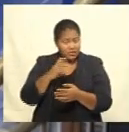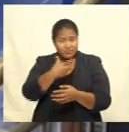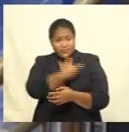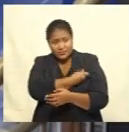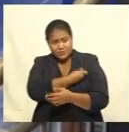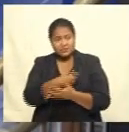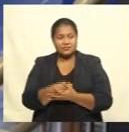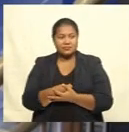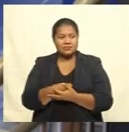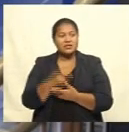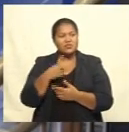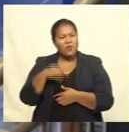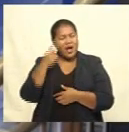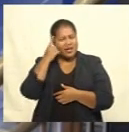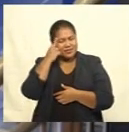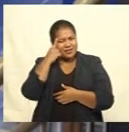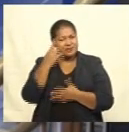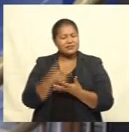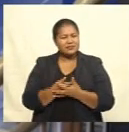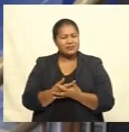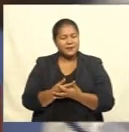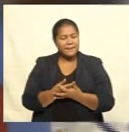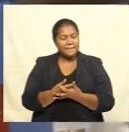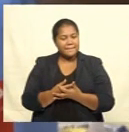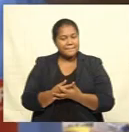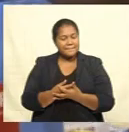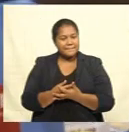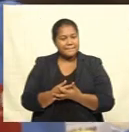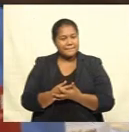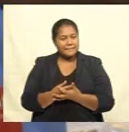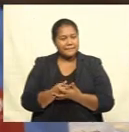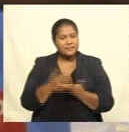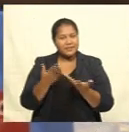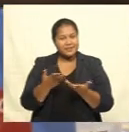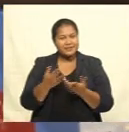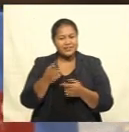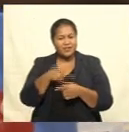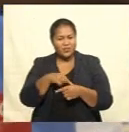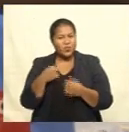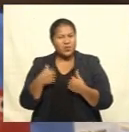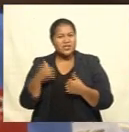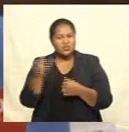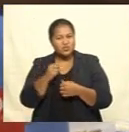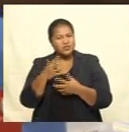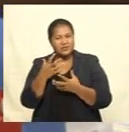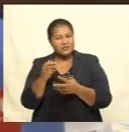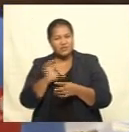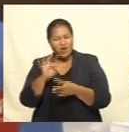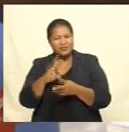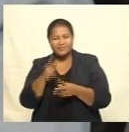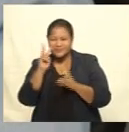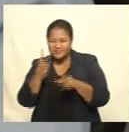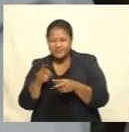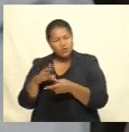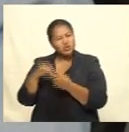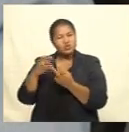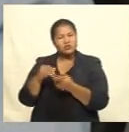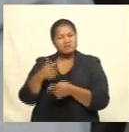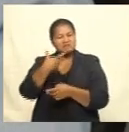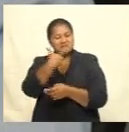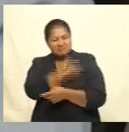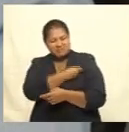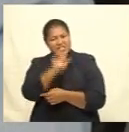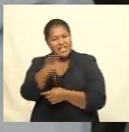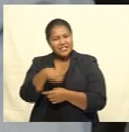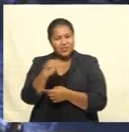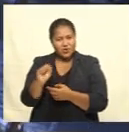rather complacent in treating this vaccine as an option because we were COVID contained for